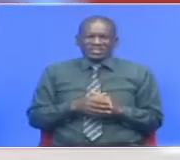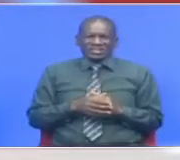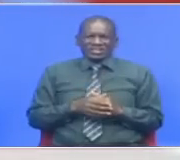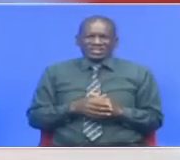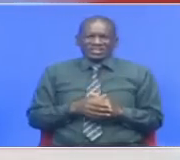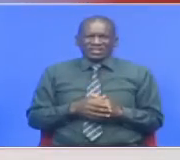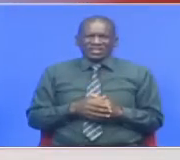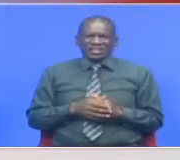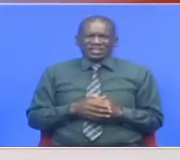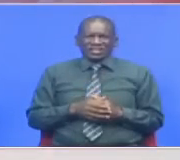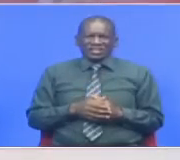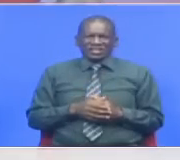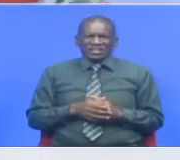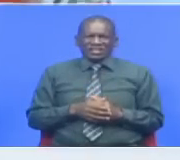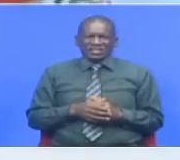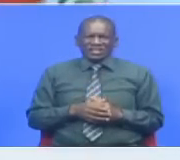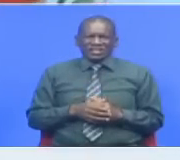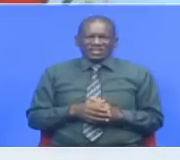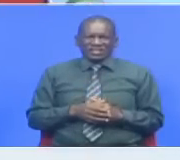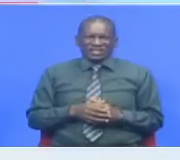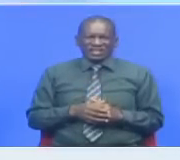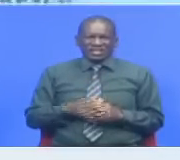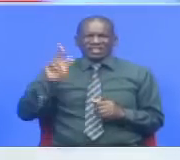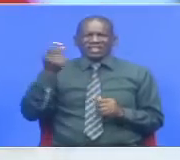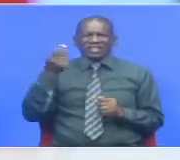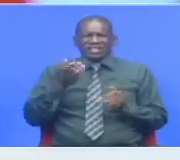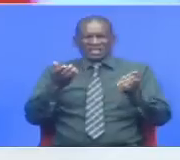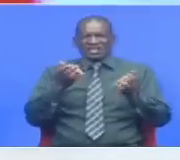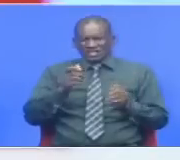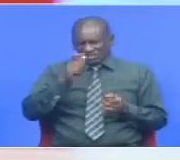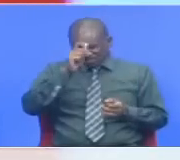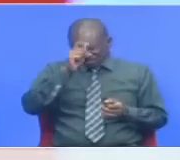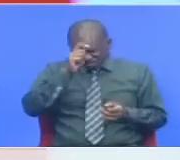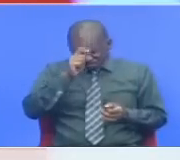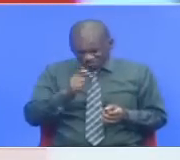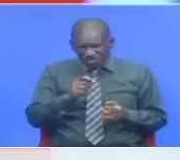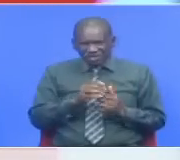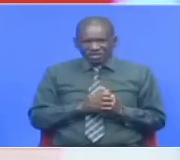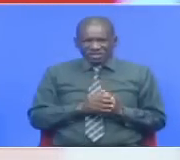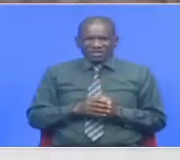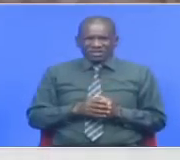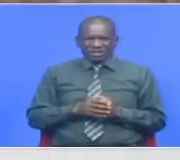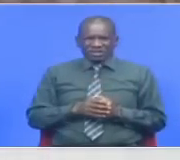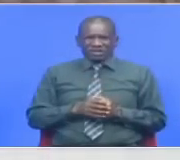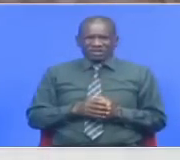Kenya is the ili eshima.